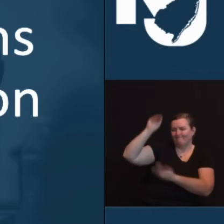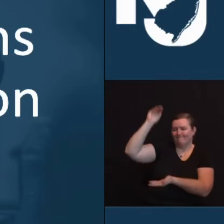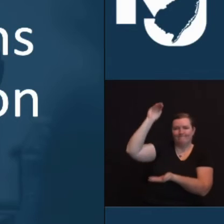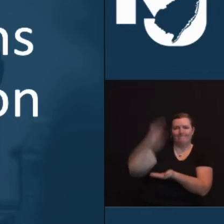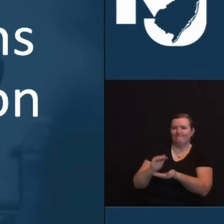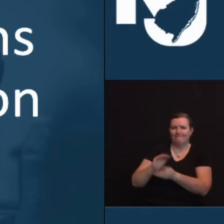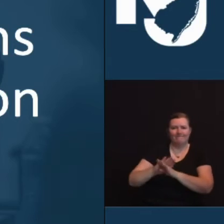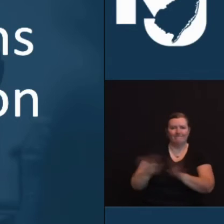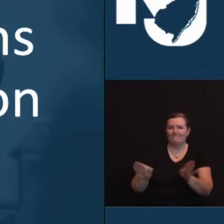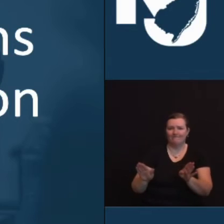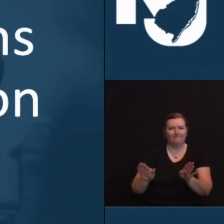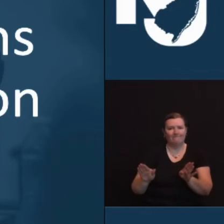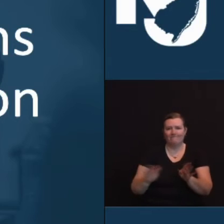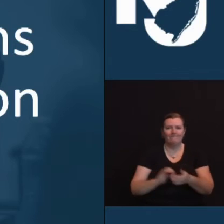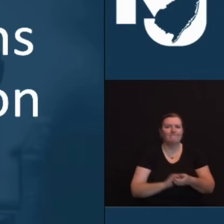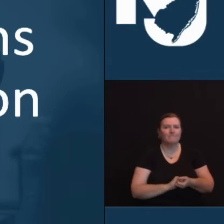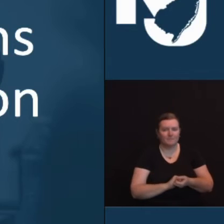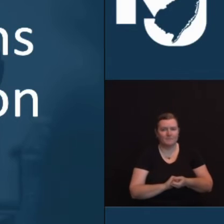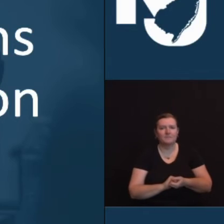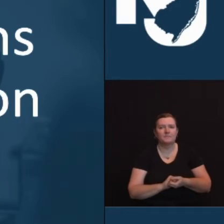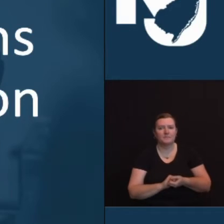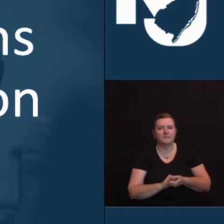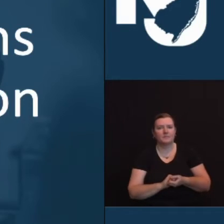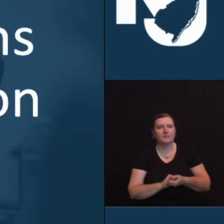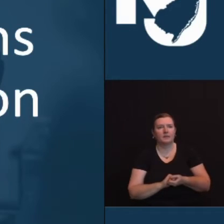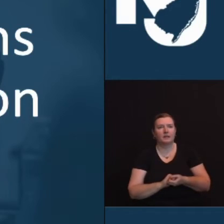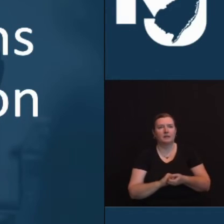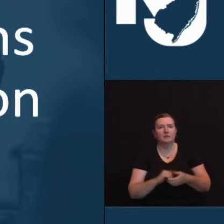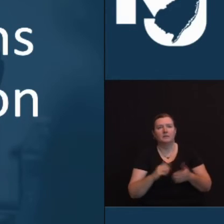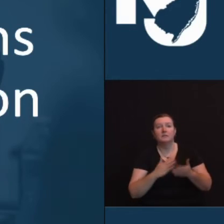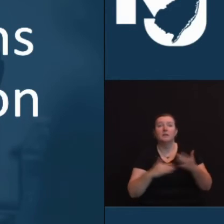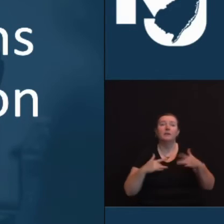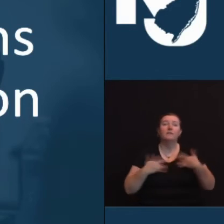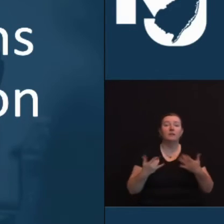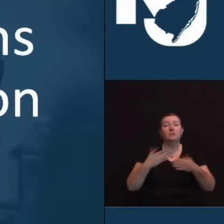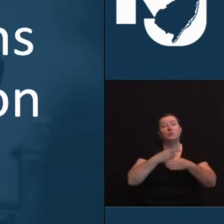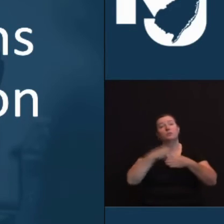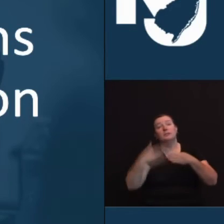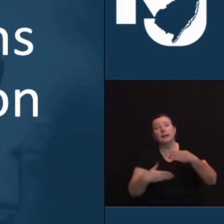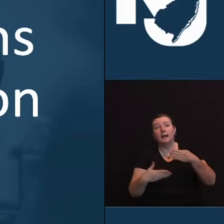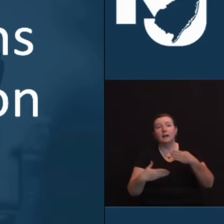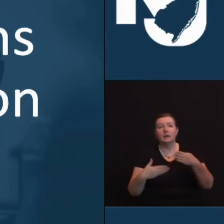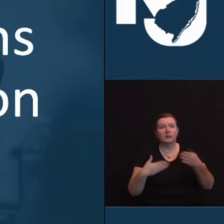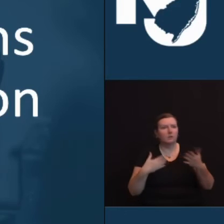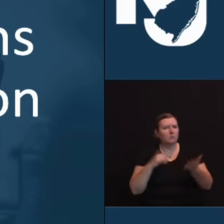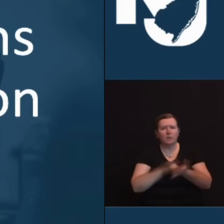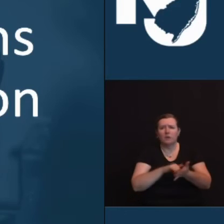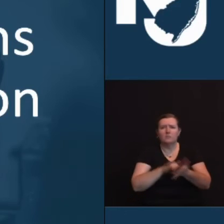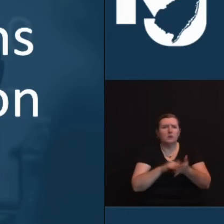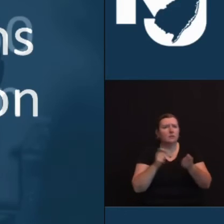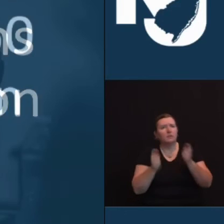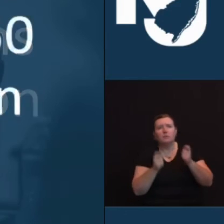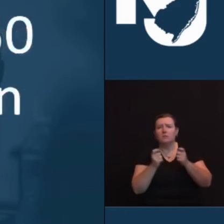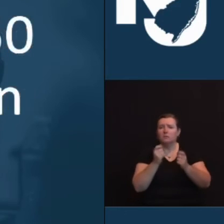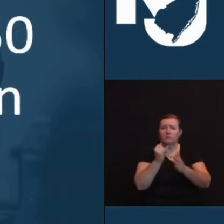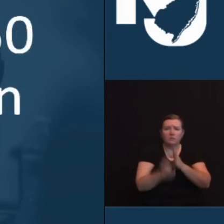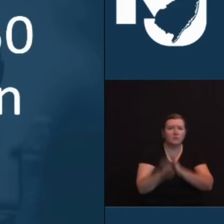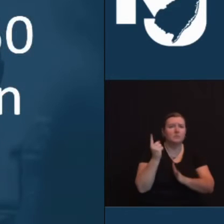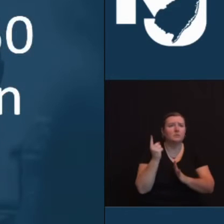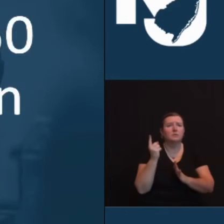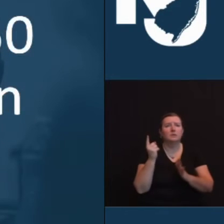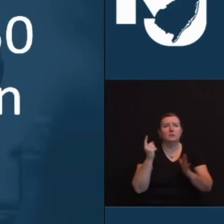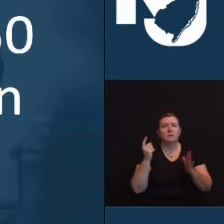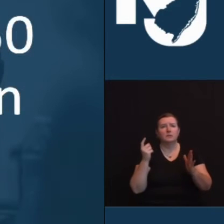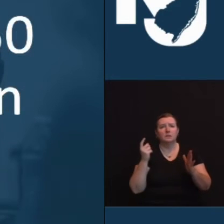we know that there may be certain events scheduled for this coming weekend that would be impacted. So to avoid disruption, the reduction for